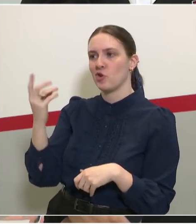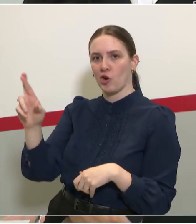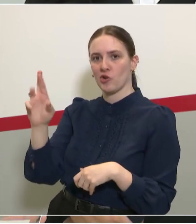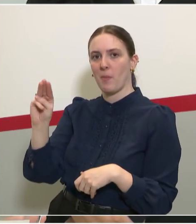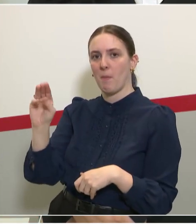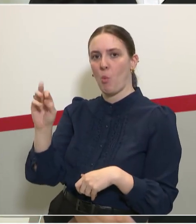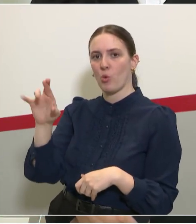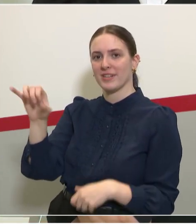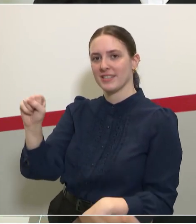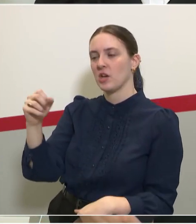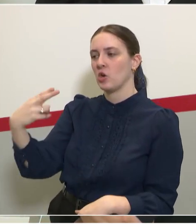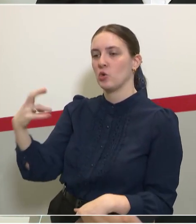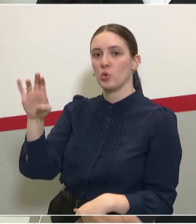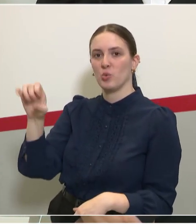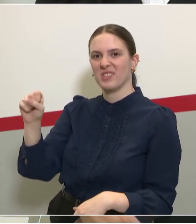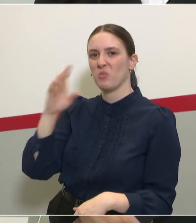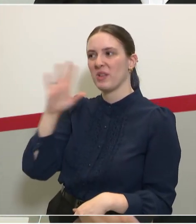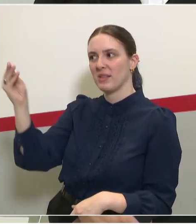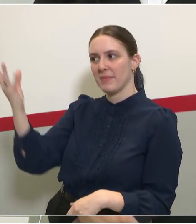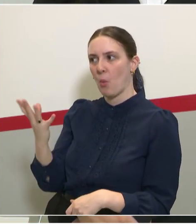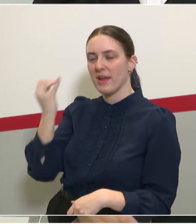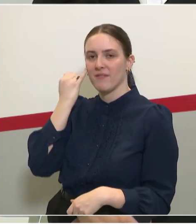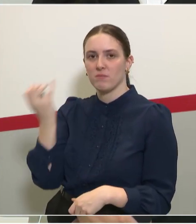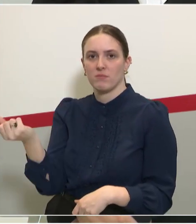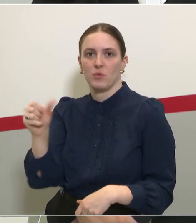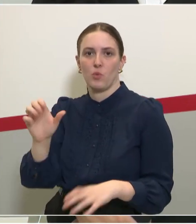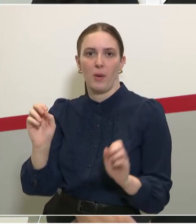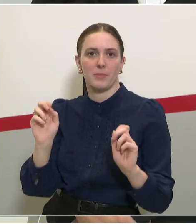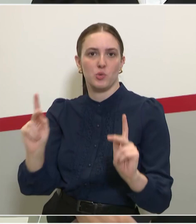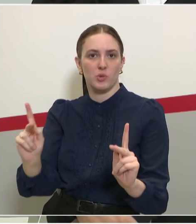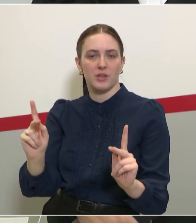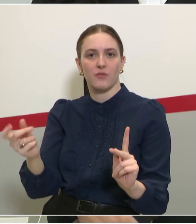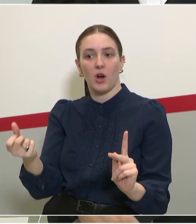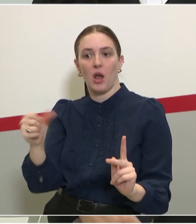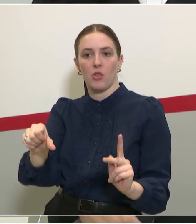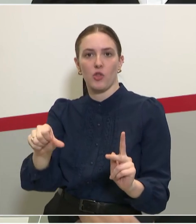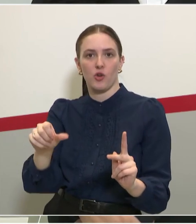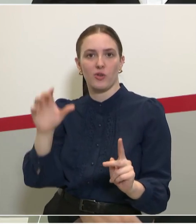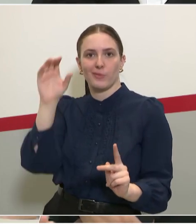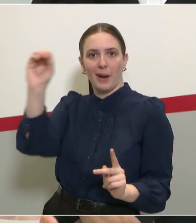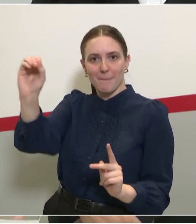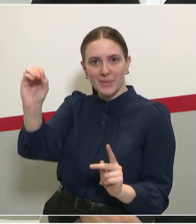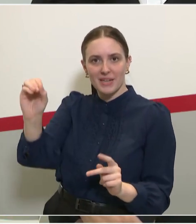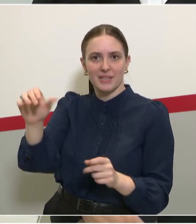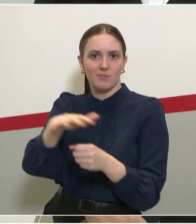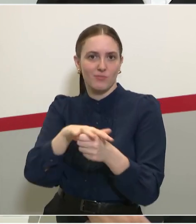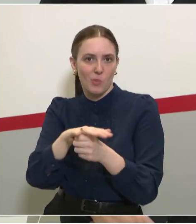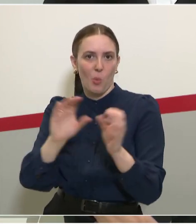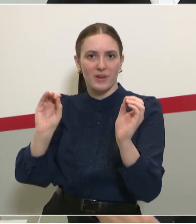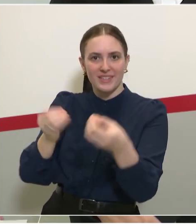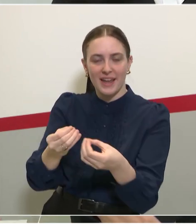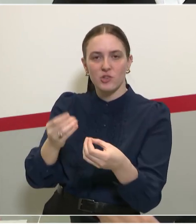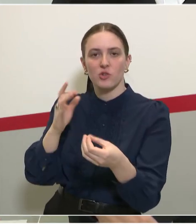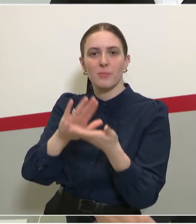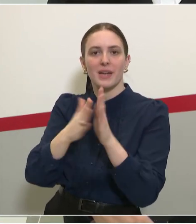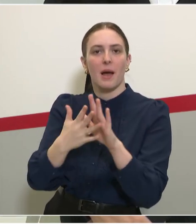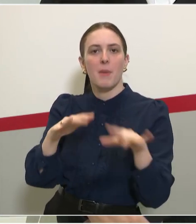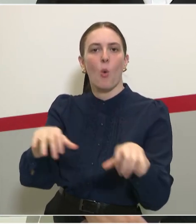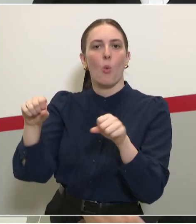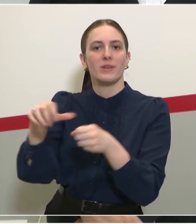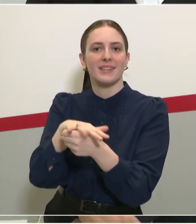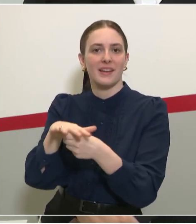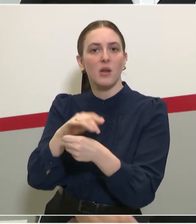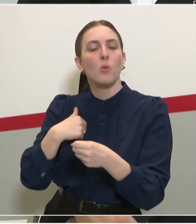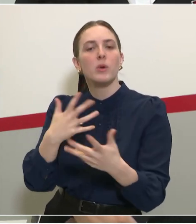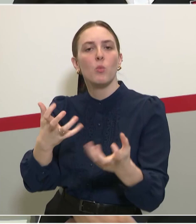continue to be opportunities for employers to sign up as host sites. Because we want really enriching